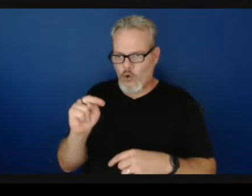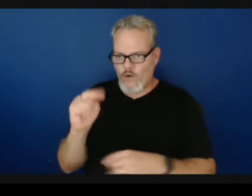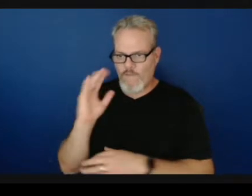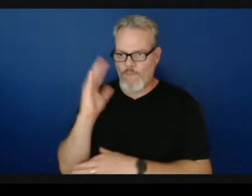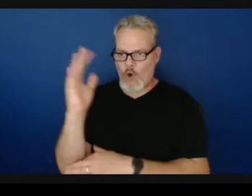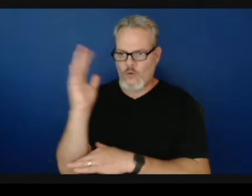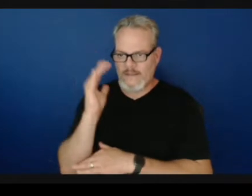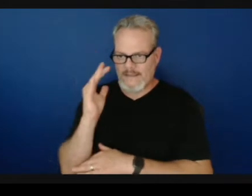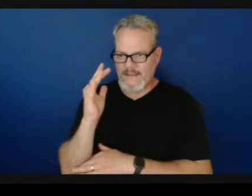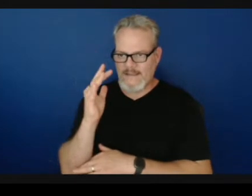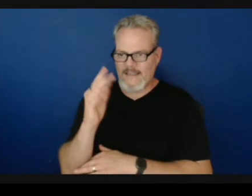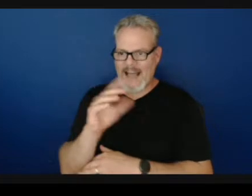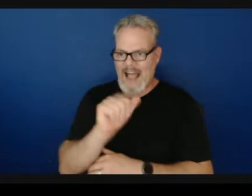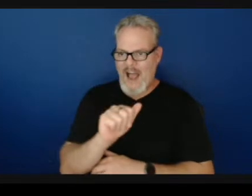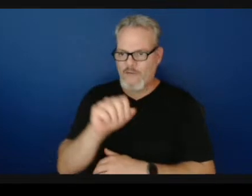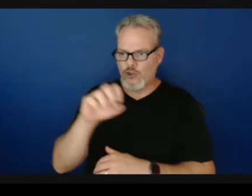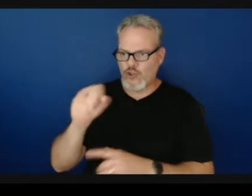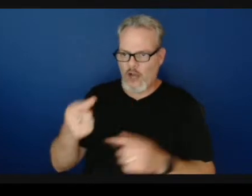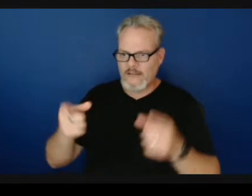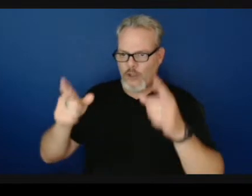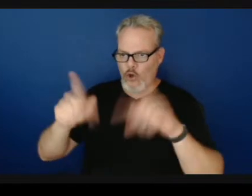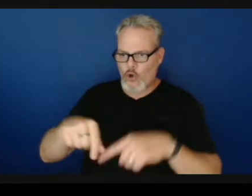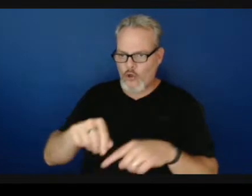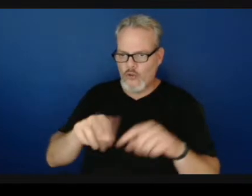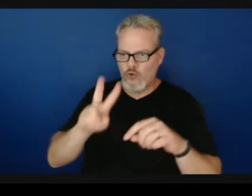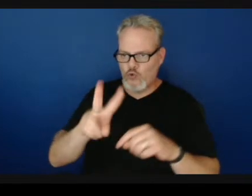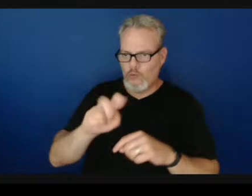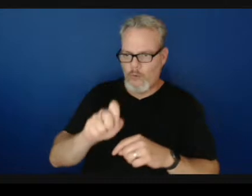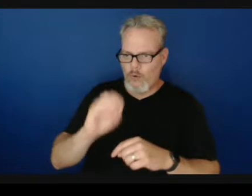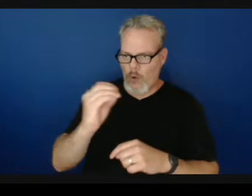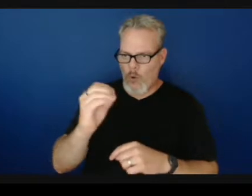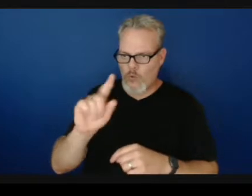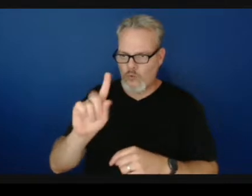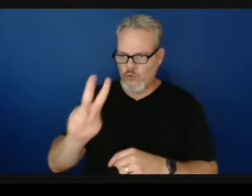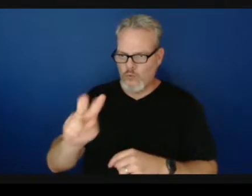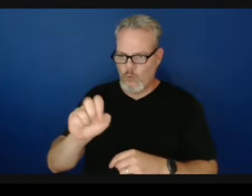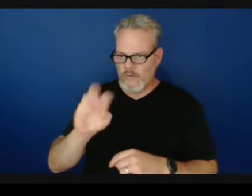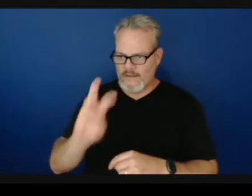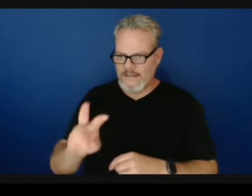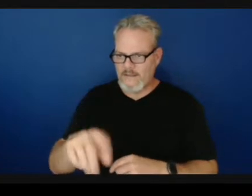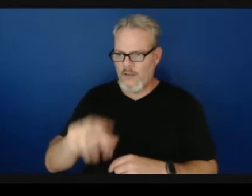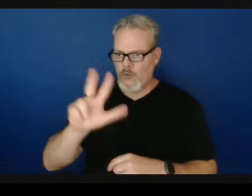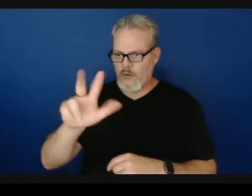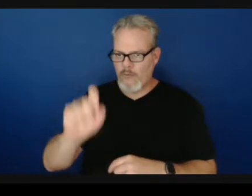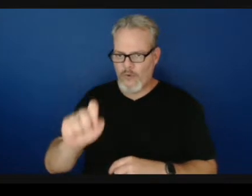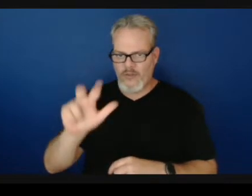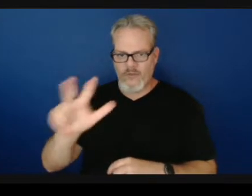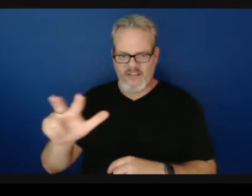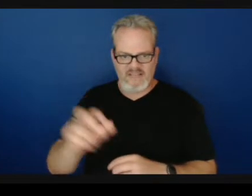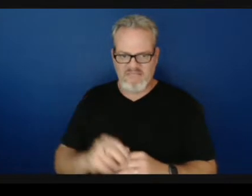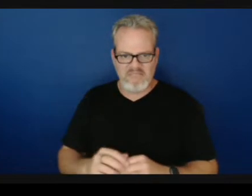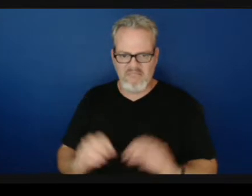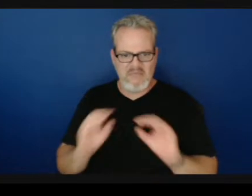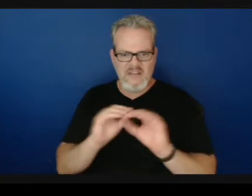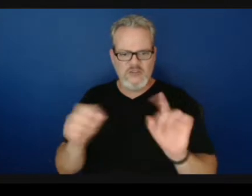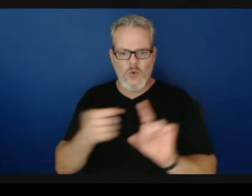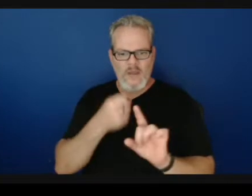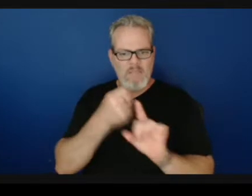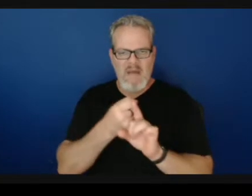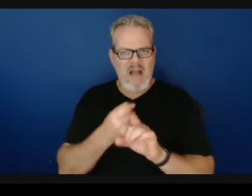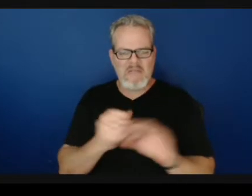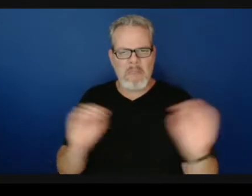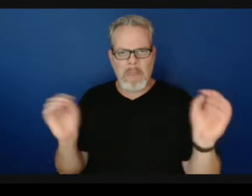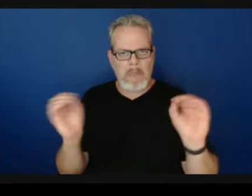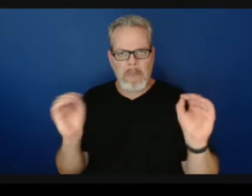occurred, 202633, and no impact on the volcanoes or anything like that. Right? They don't really go into much more than that,